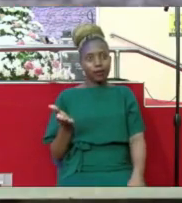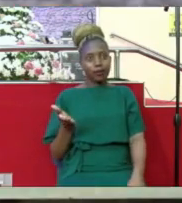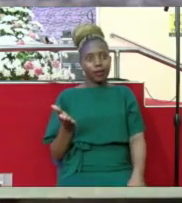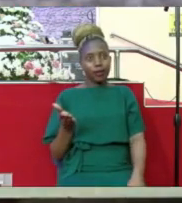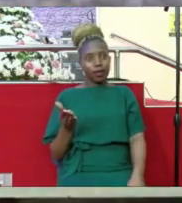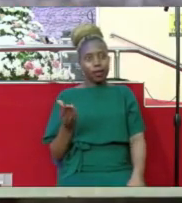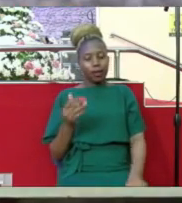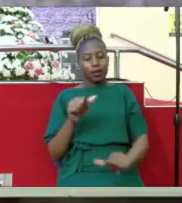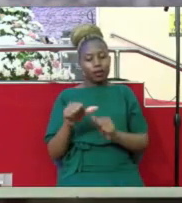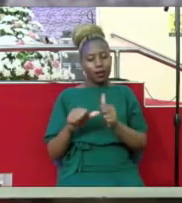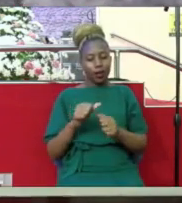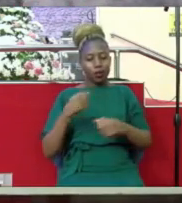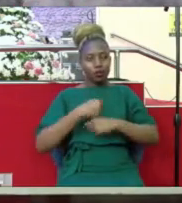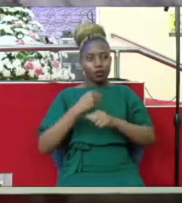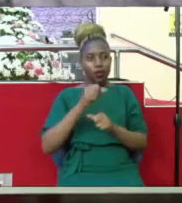a miracle.